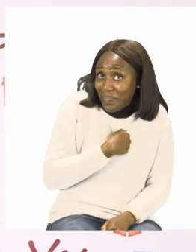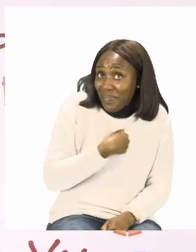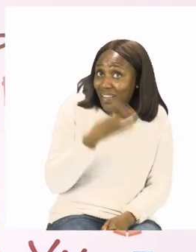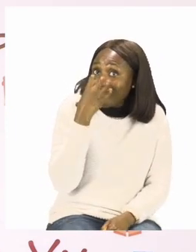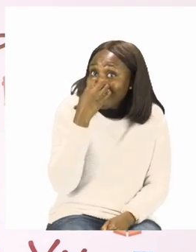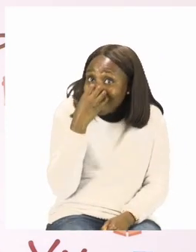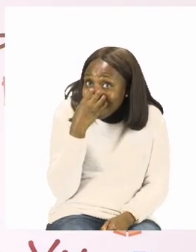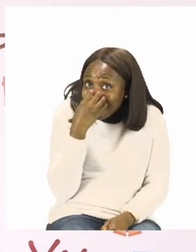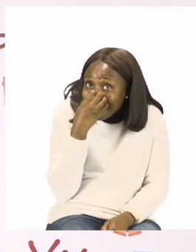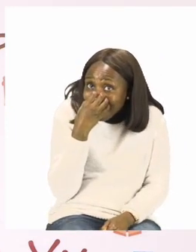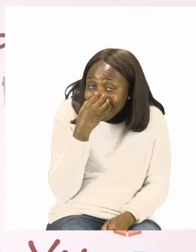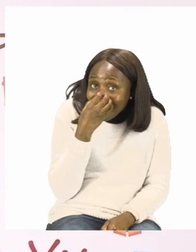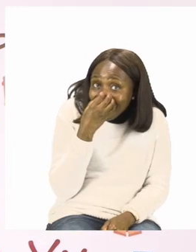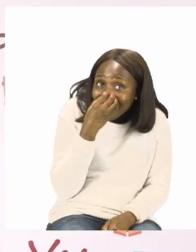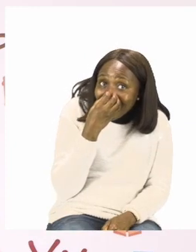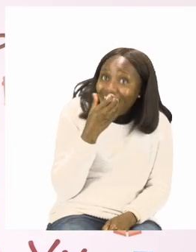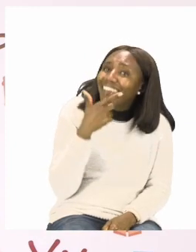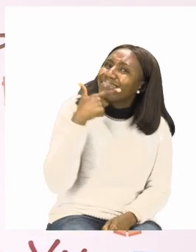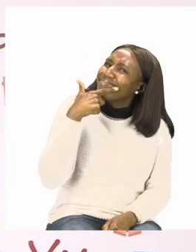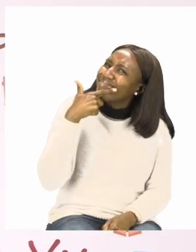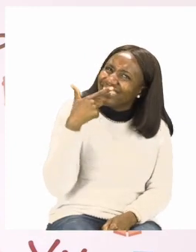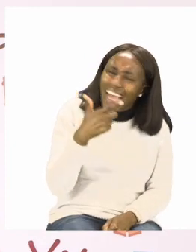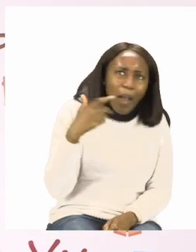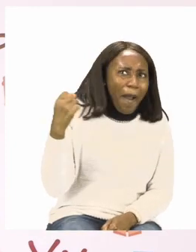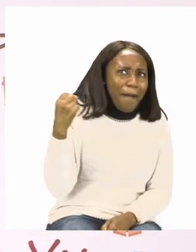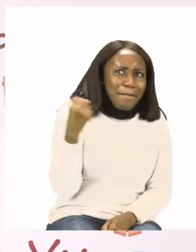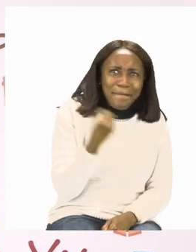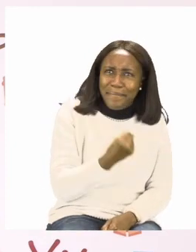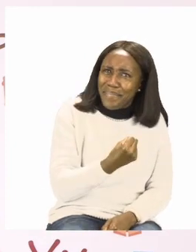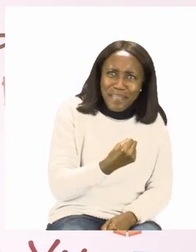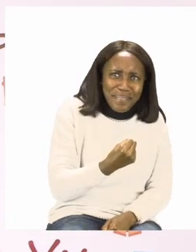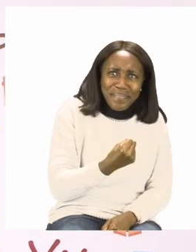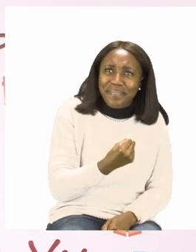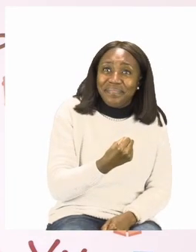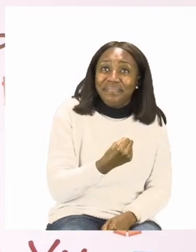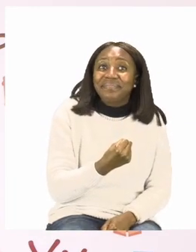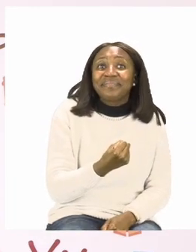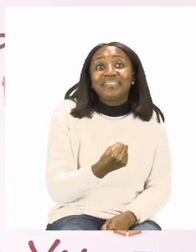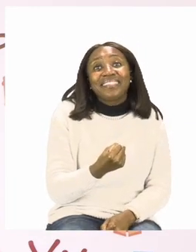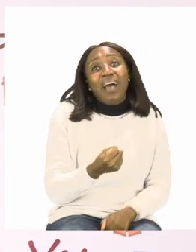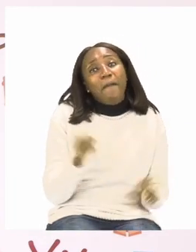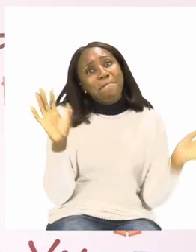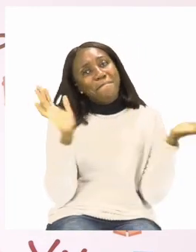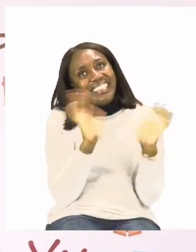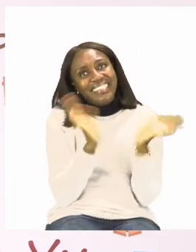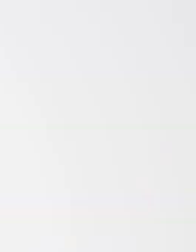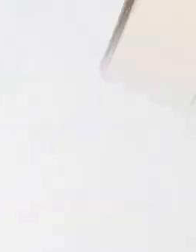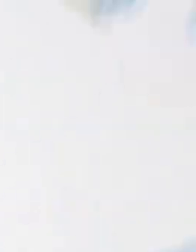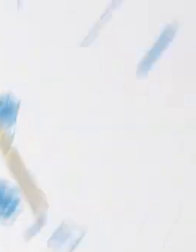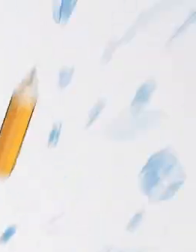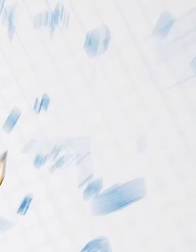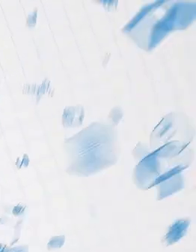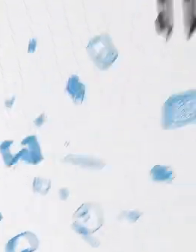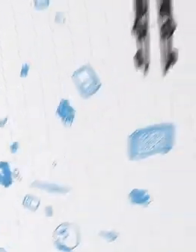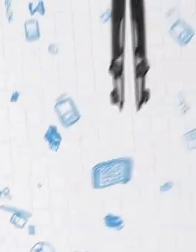and I, we would like to say thank you for joining us today and goodbye.